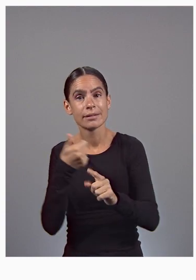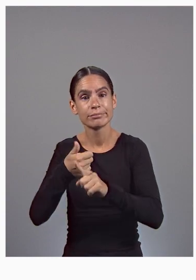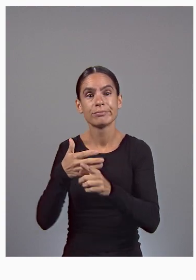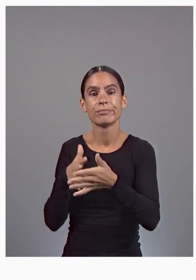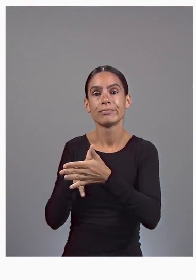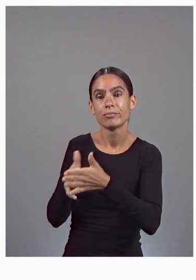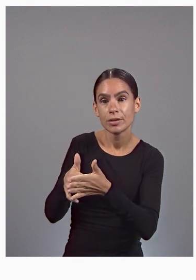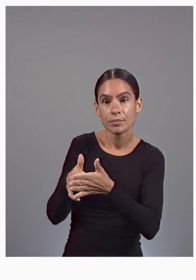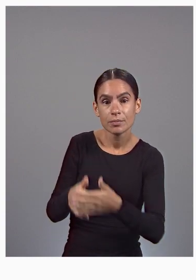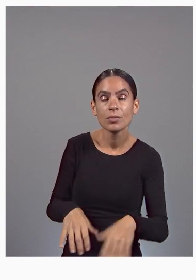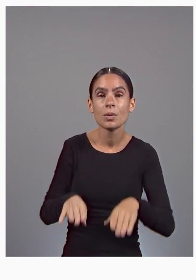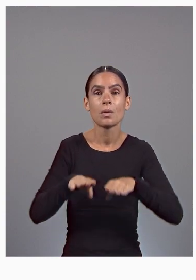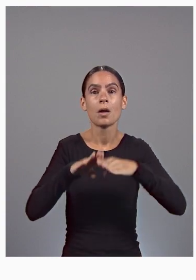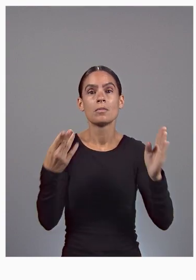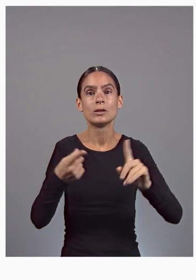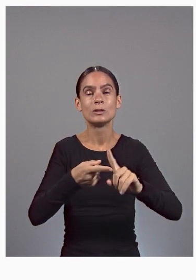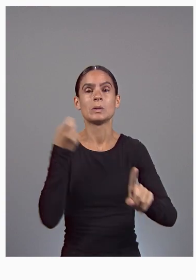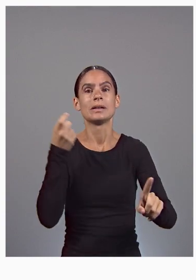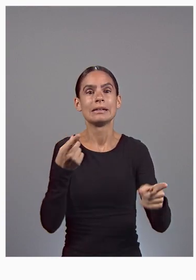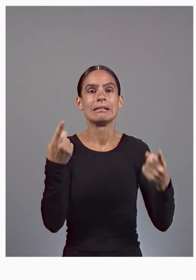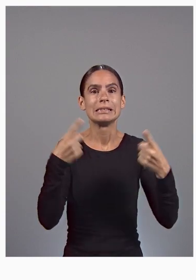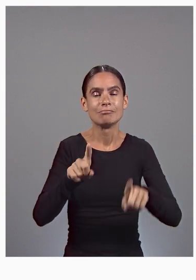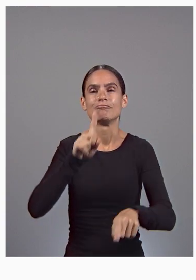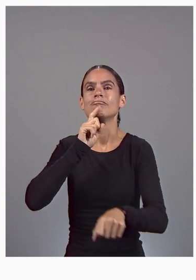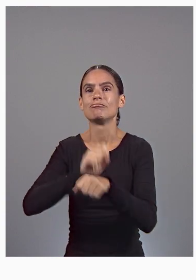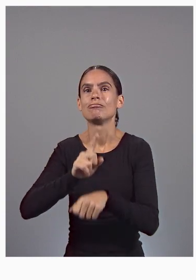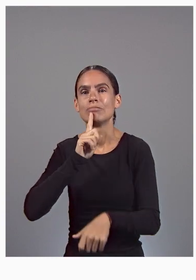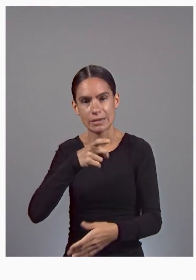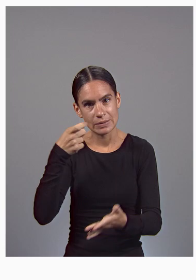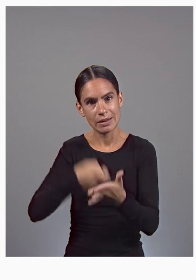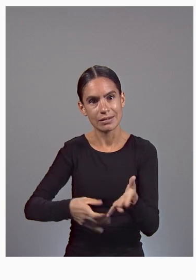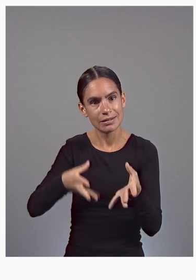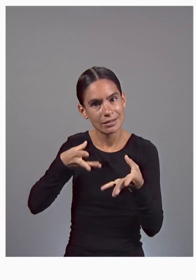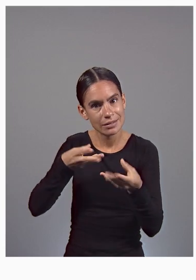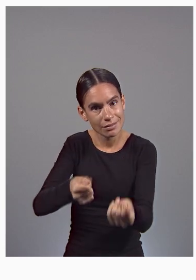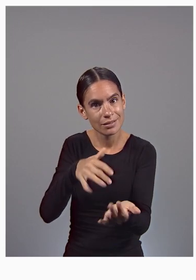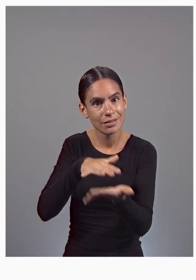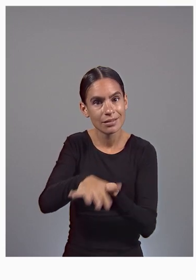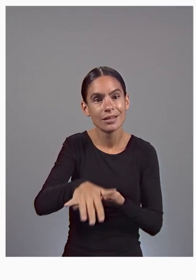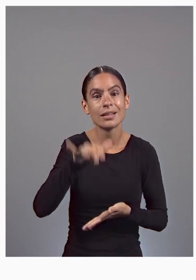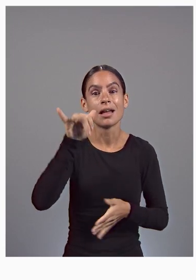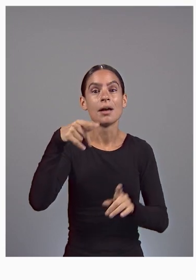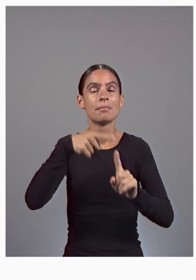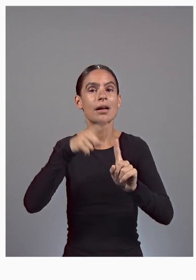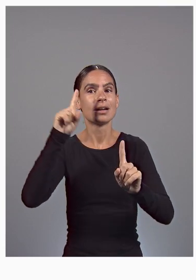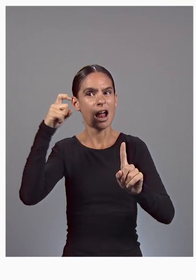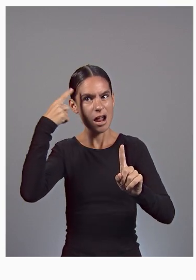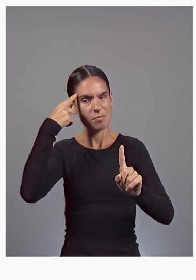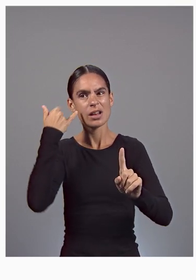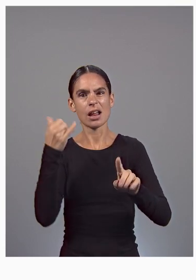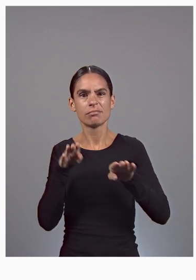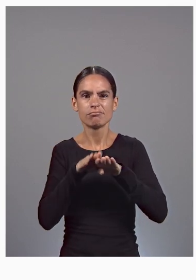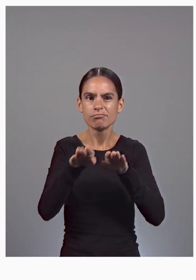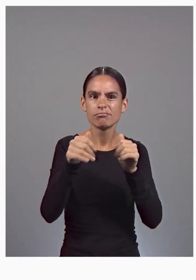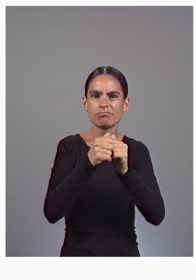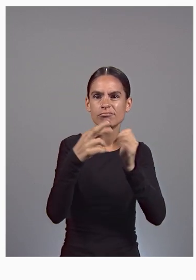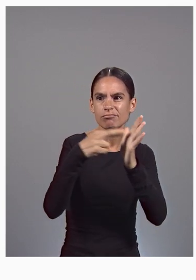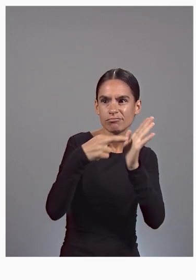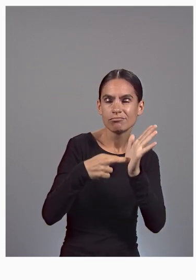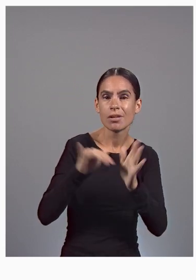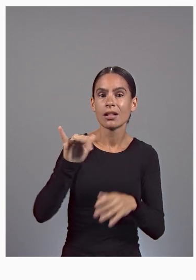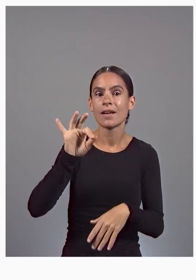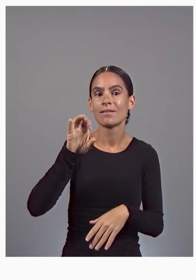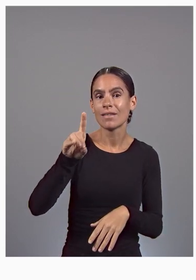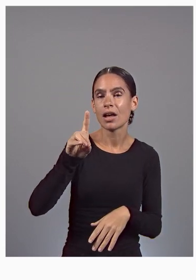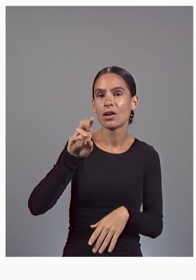are costly. This is why governments are stepping in with regulations like FedRAMP and executive orders to combat